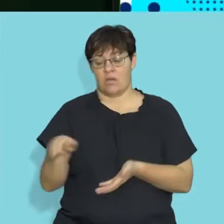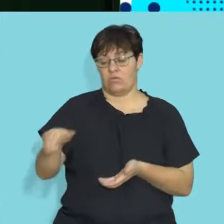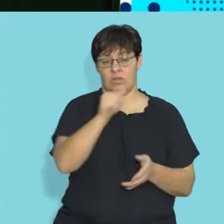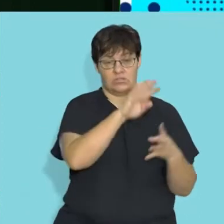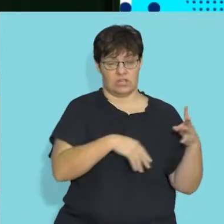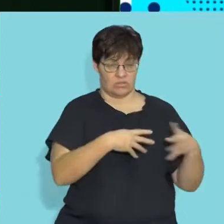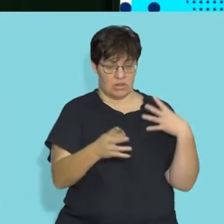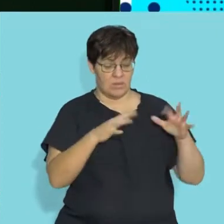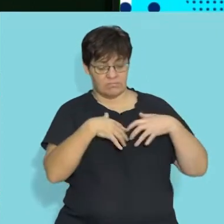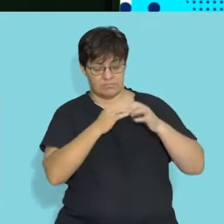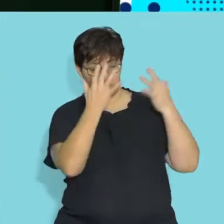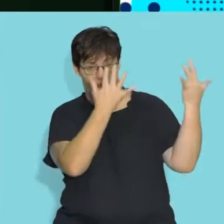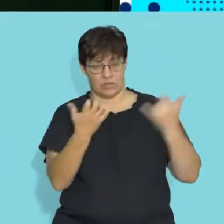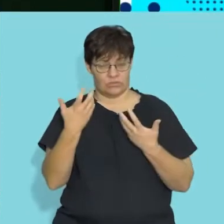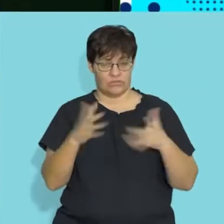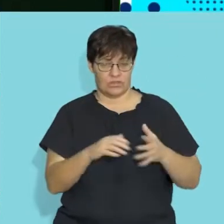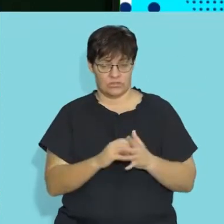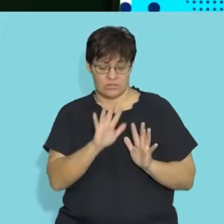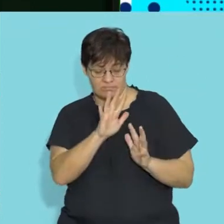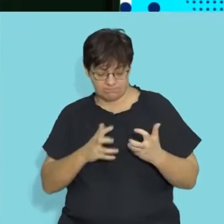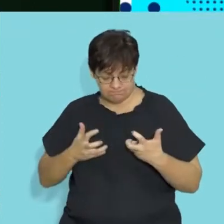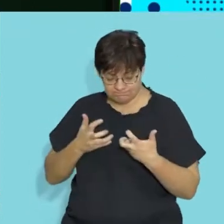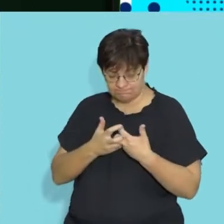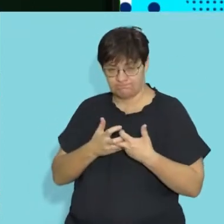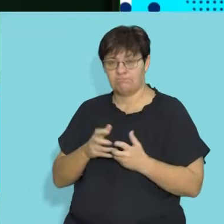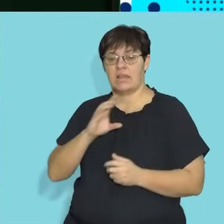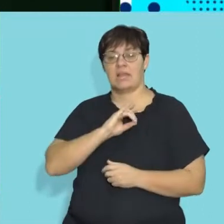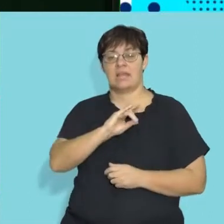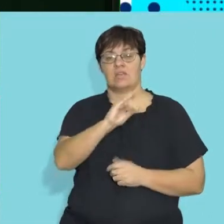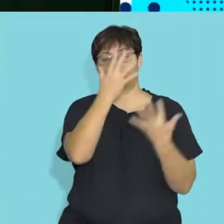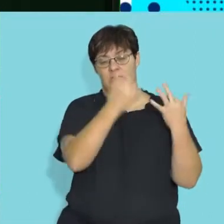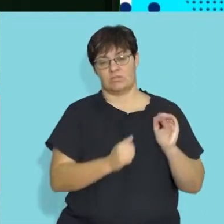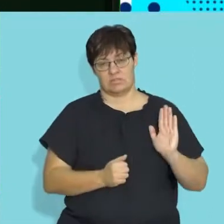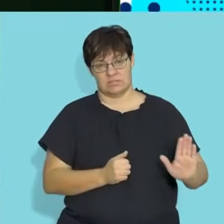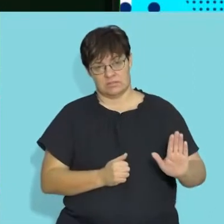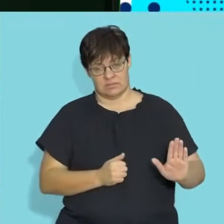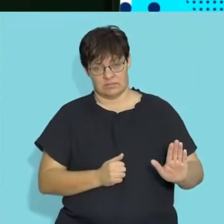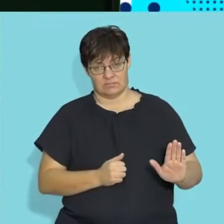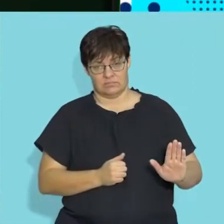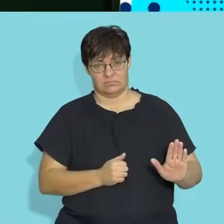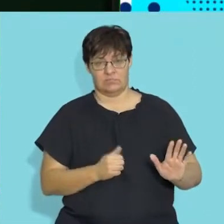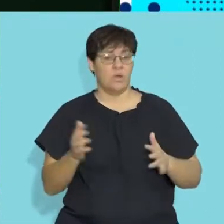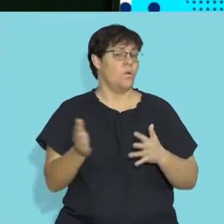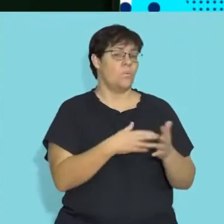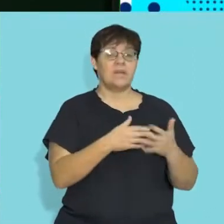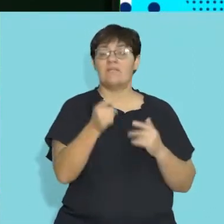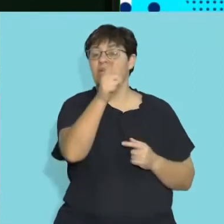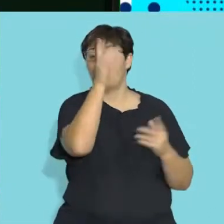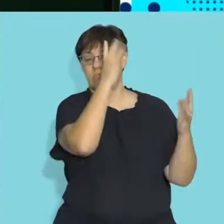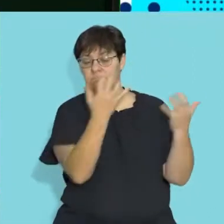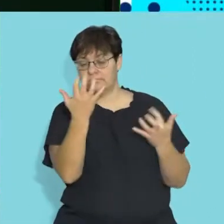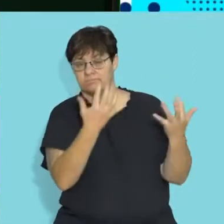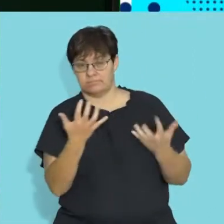collection schedule that you've already calculated fits into your cash budget. That means whatever